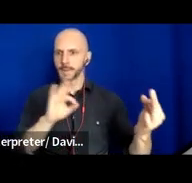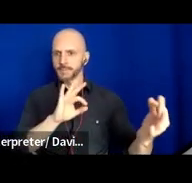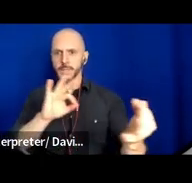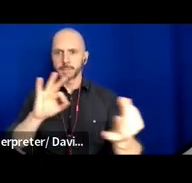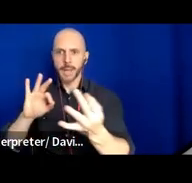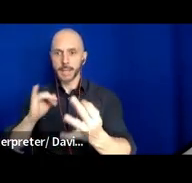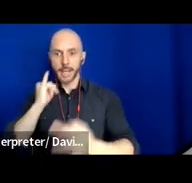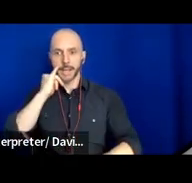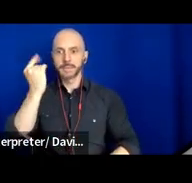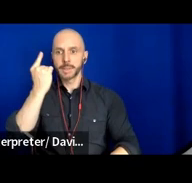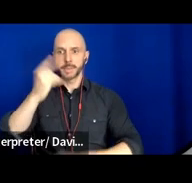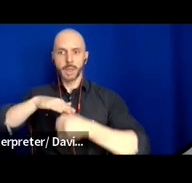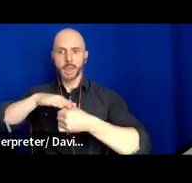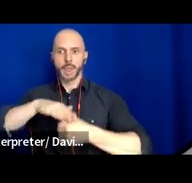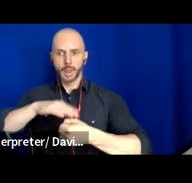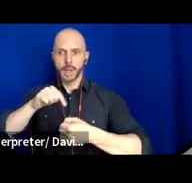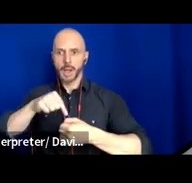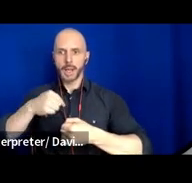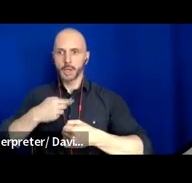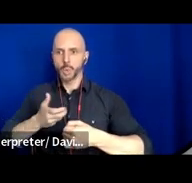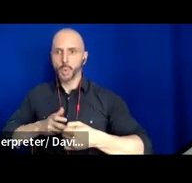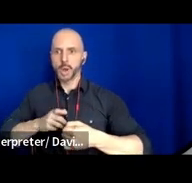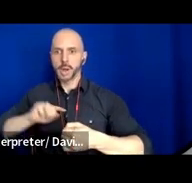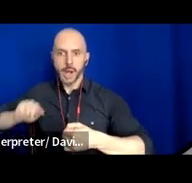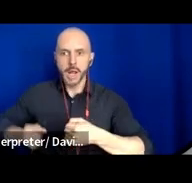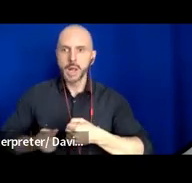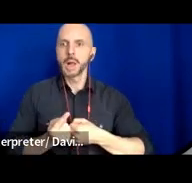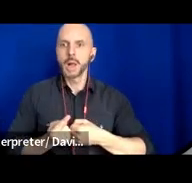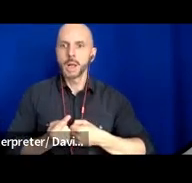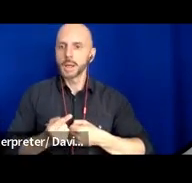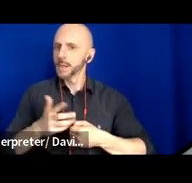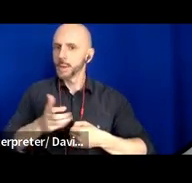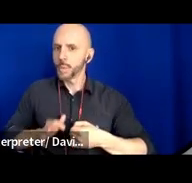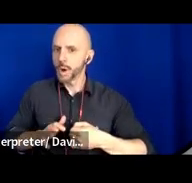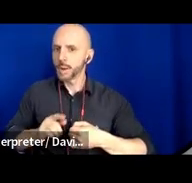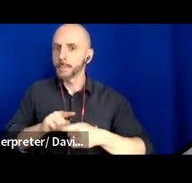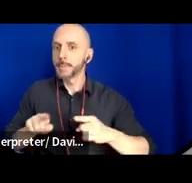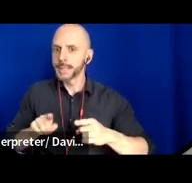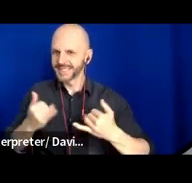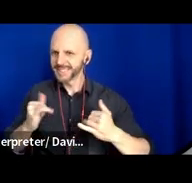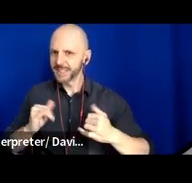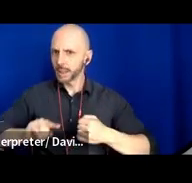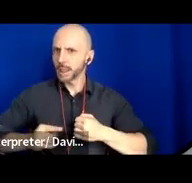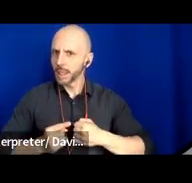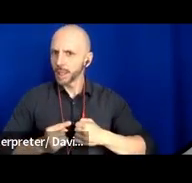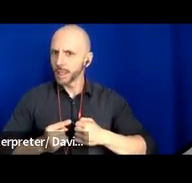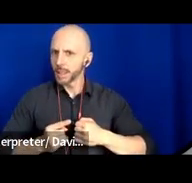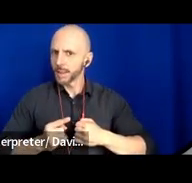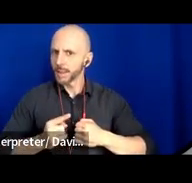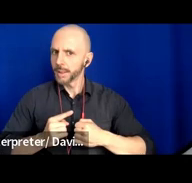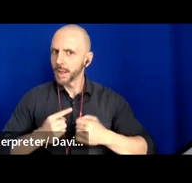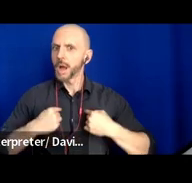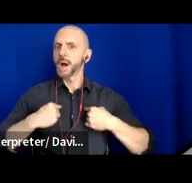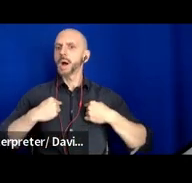something that is not my intent to harm, but might be having the impact of harm. Is that making sense to folks?